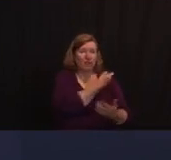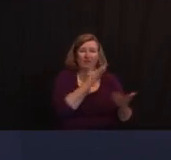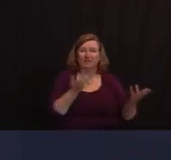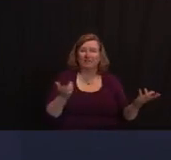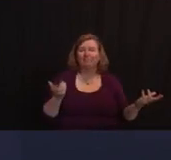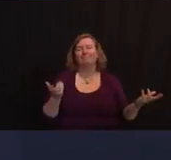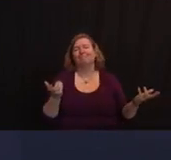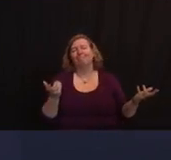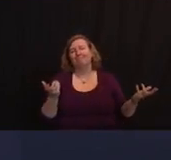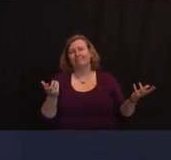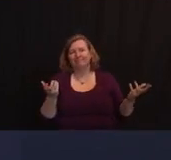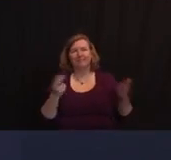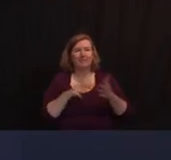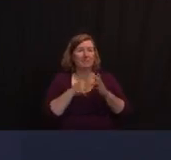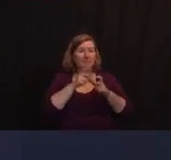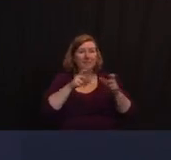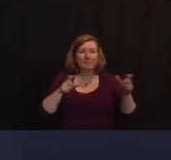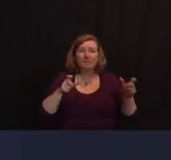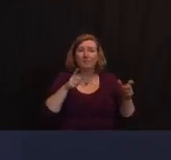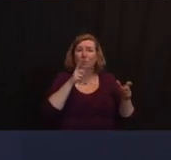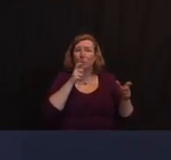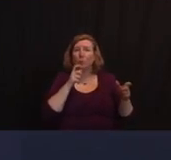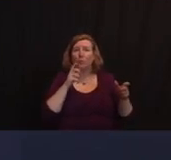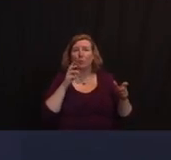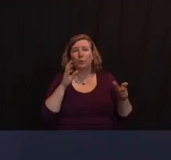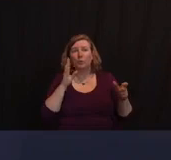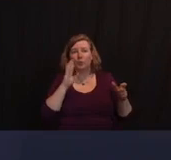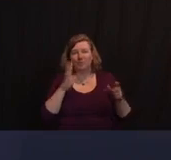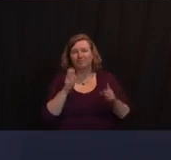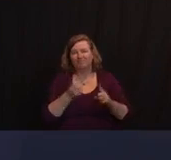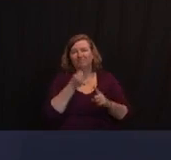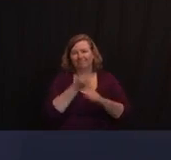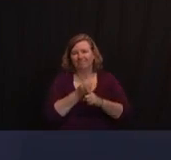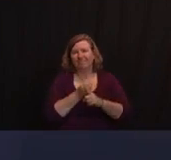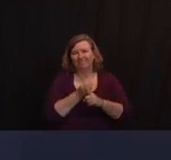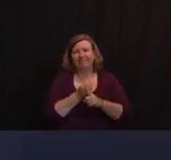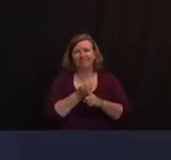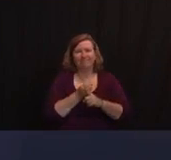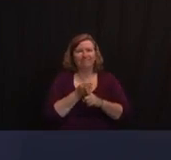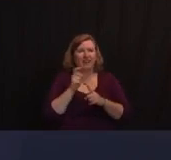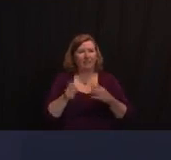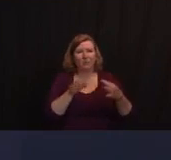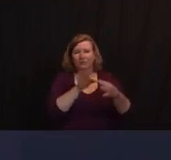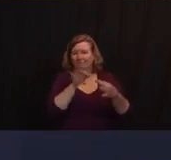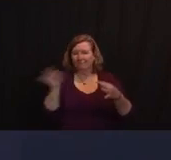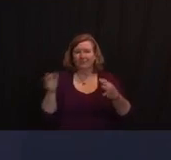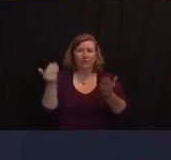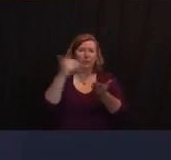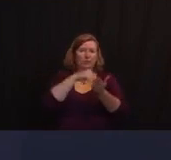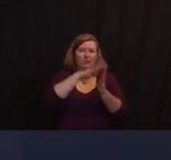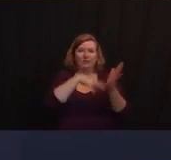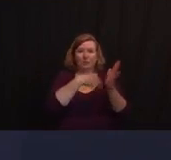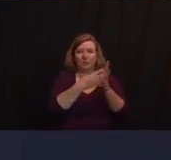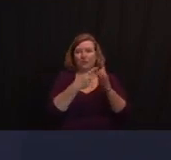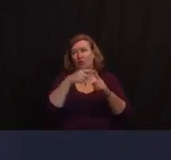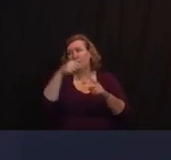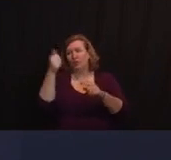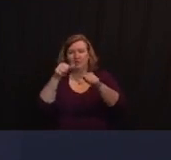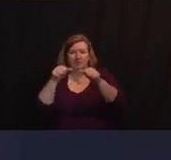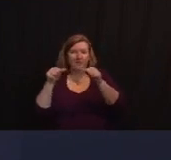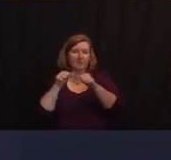So those persons will be impacted and may have to be rescheduled to alternate sites if that is